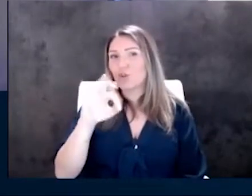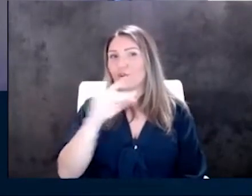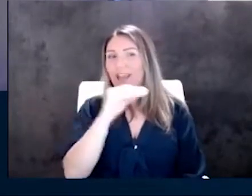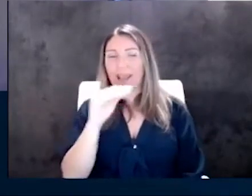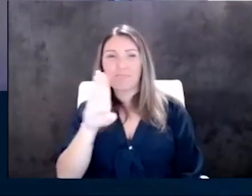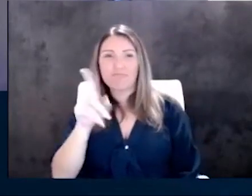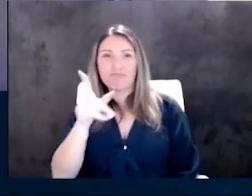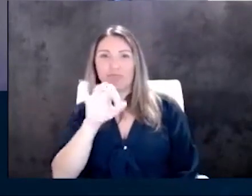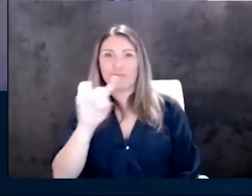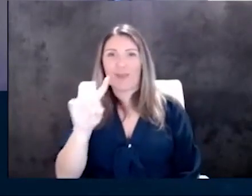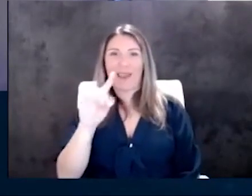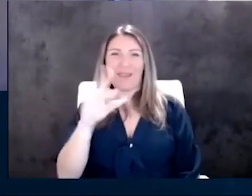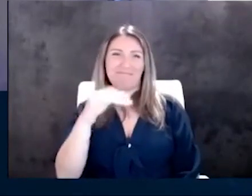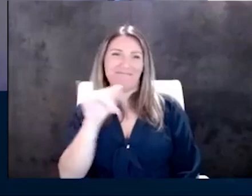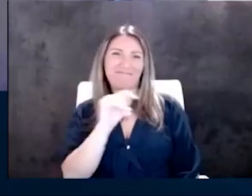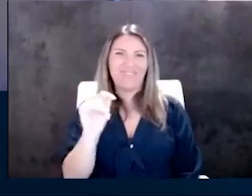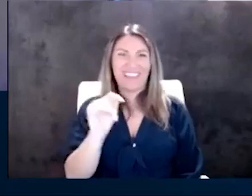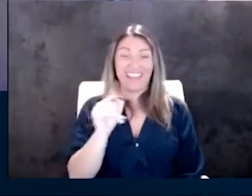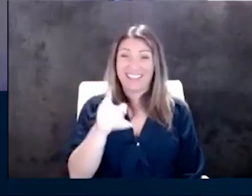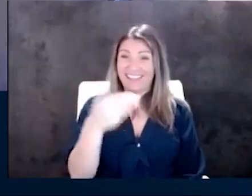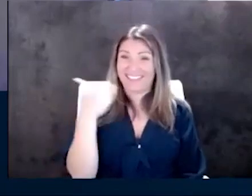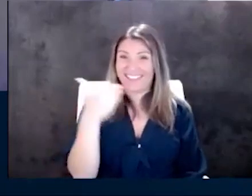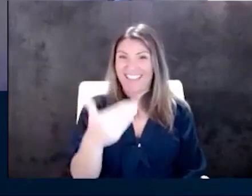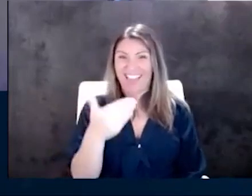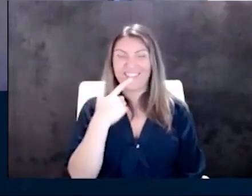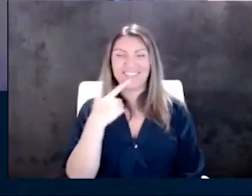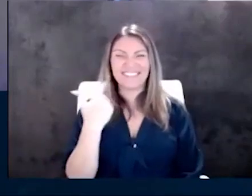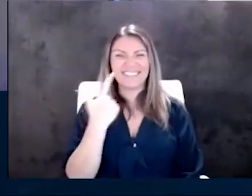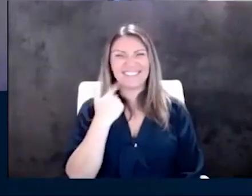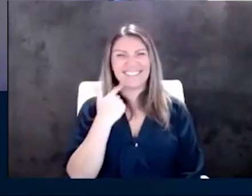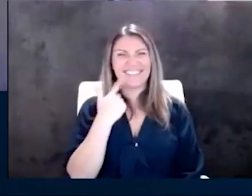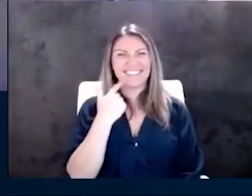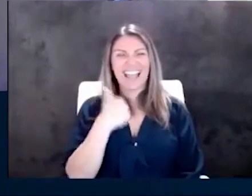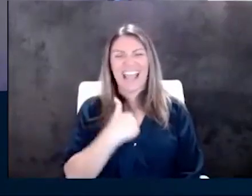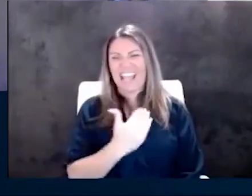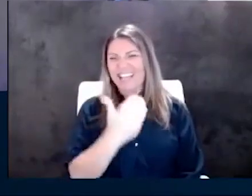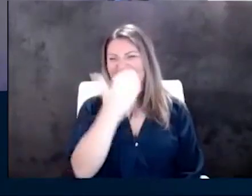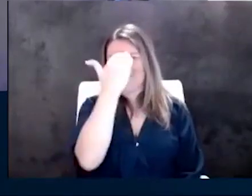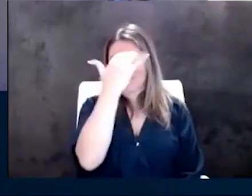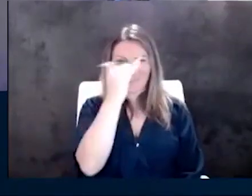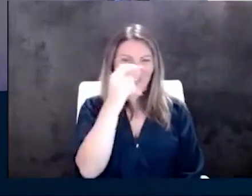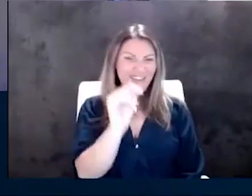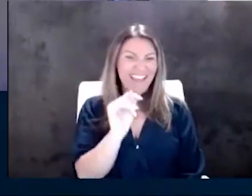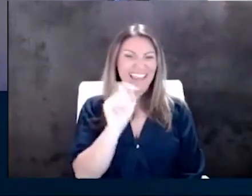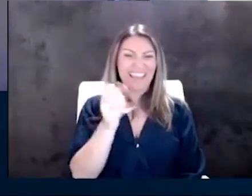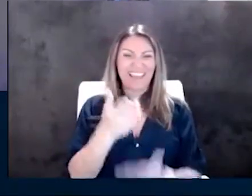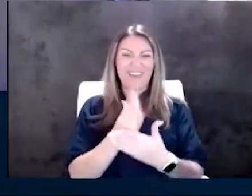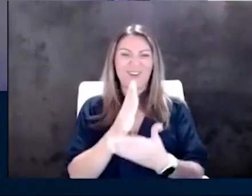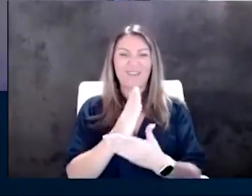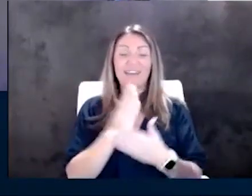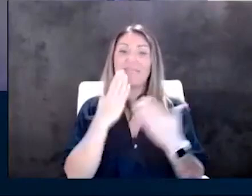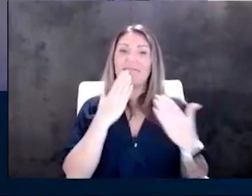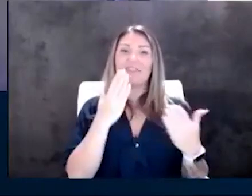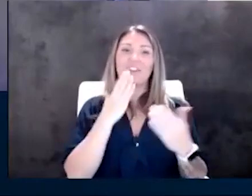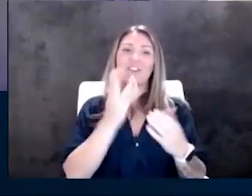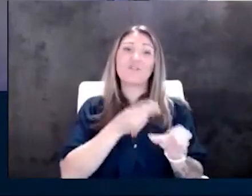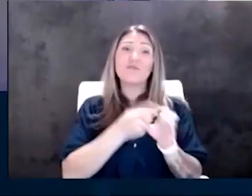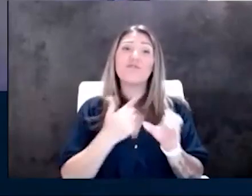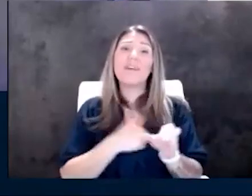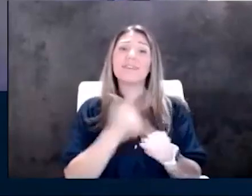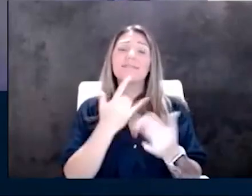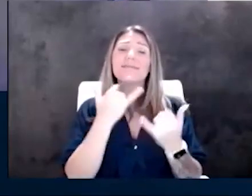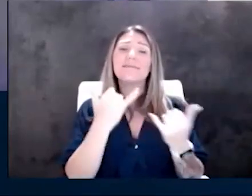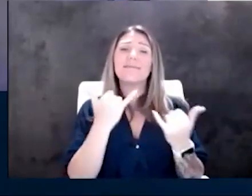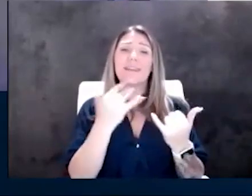no Yeah, wonder you I guys like are him. suckers. I knew it. I knew it. All right. All right. Thank you all for being with us today and letting